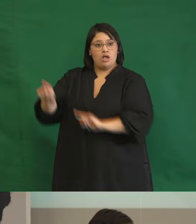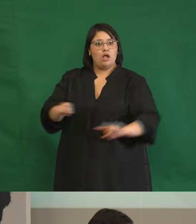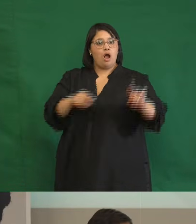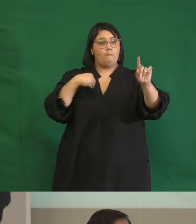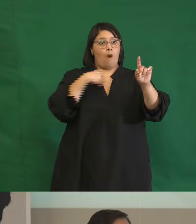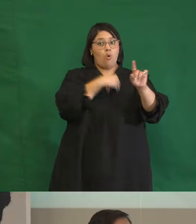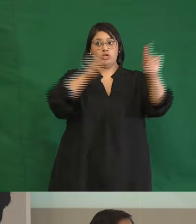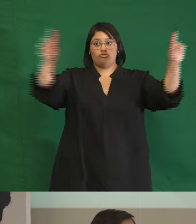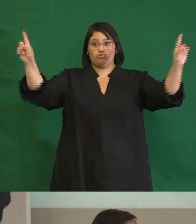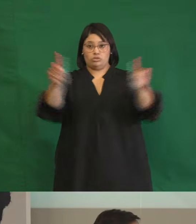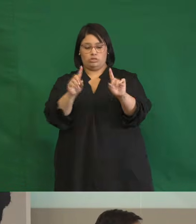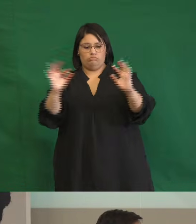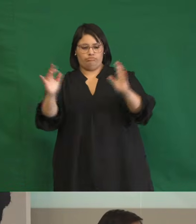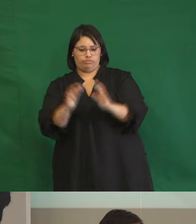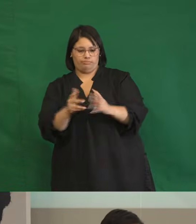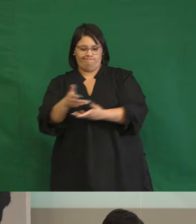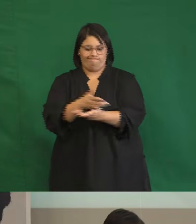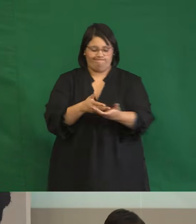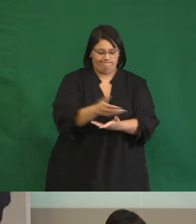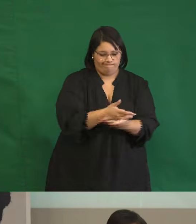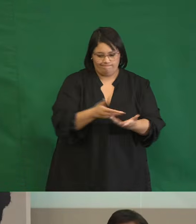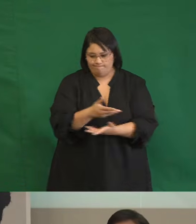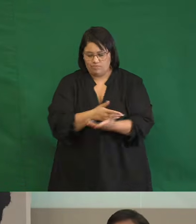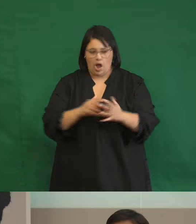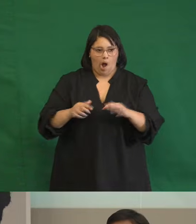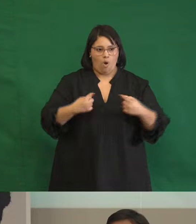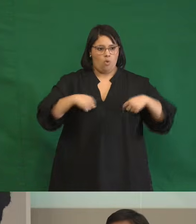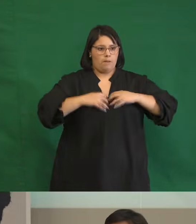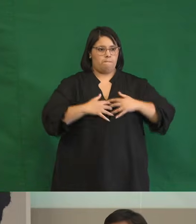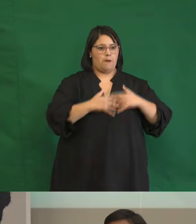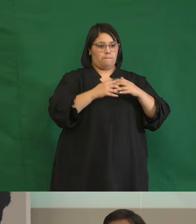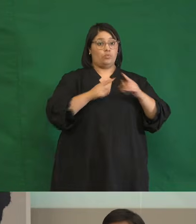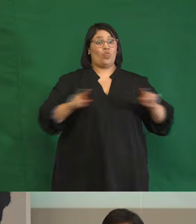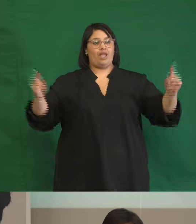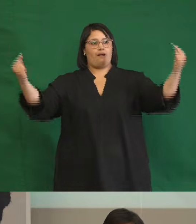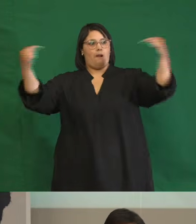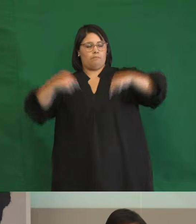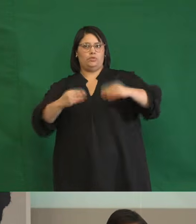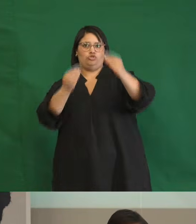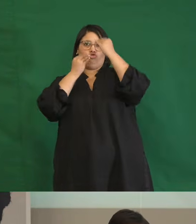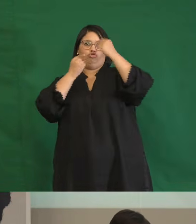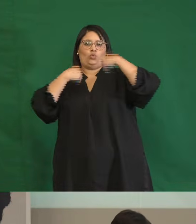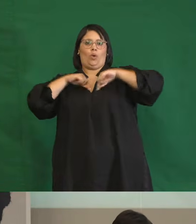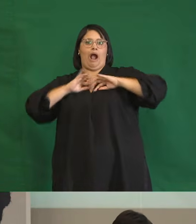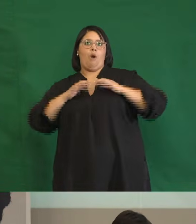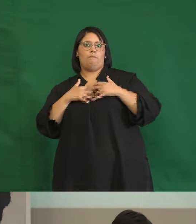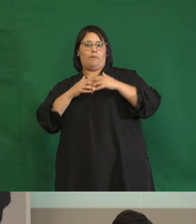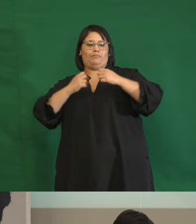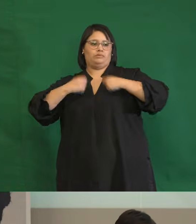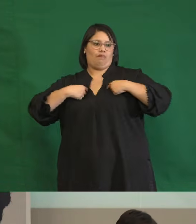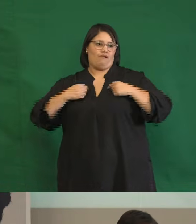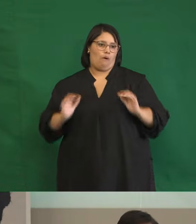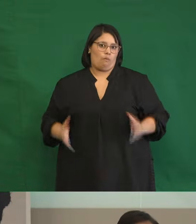really had world-leading experts to come and teach us how to do this for ourselves.